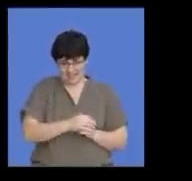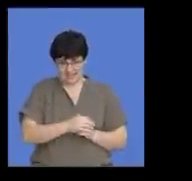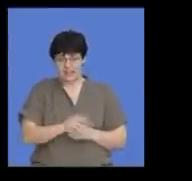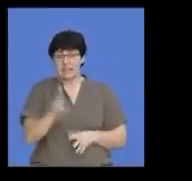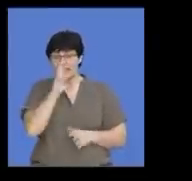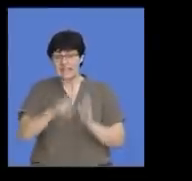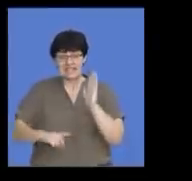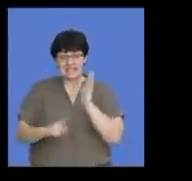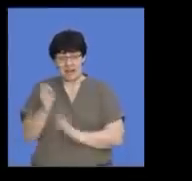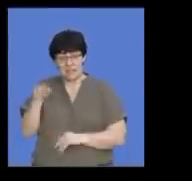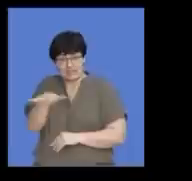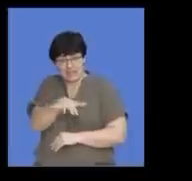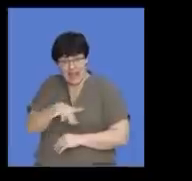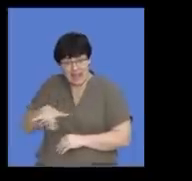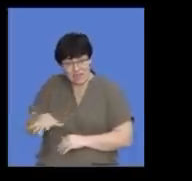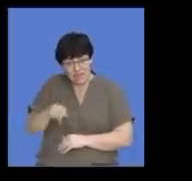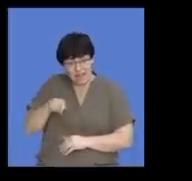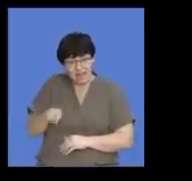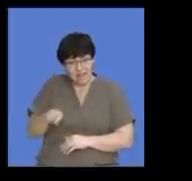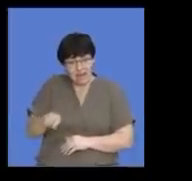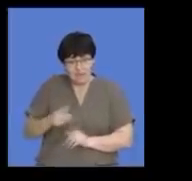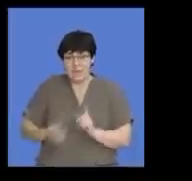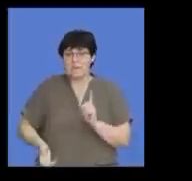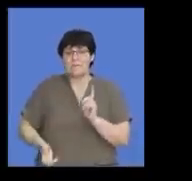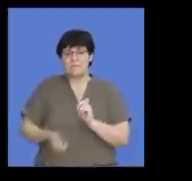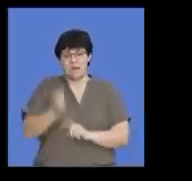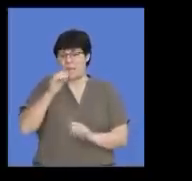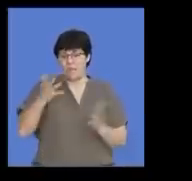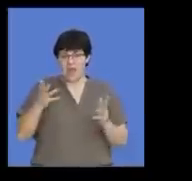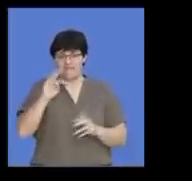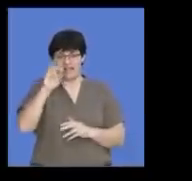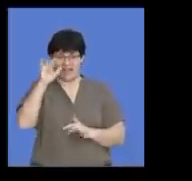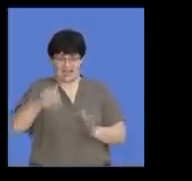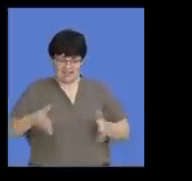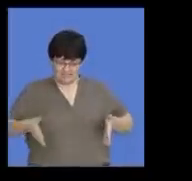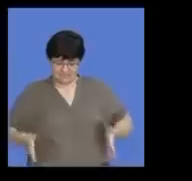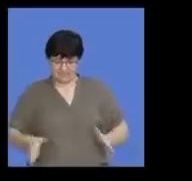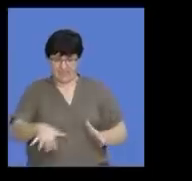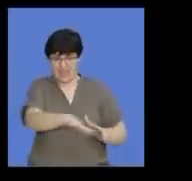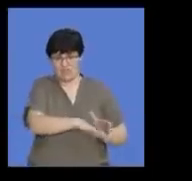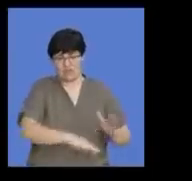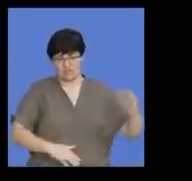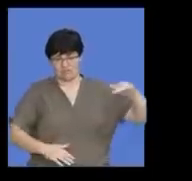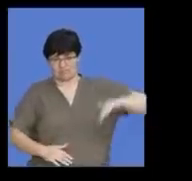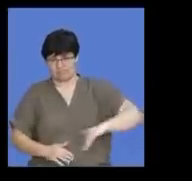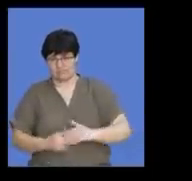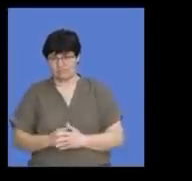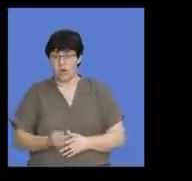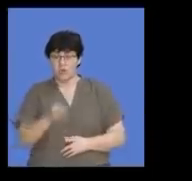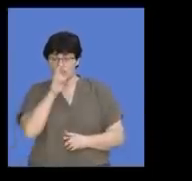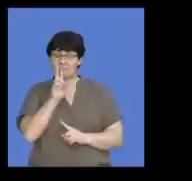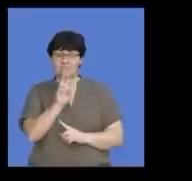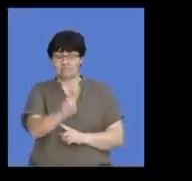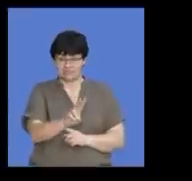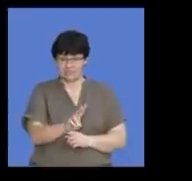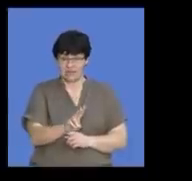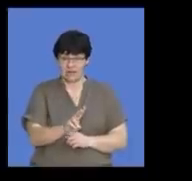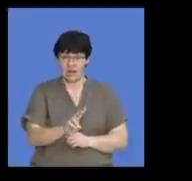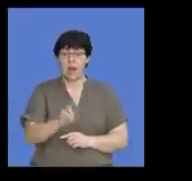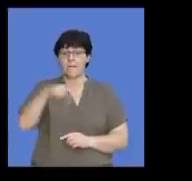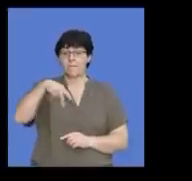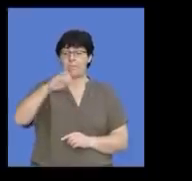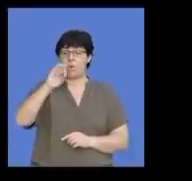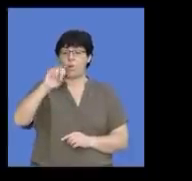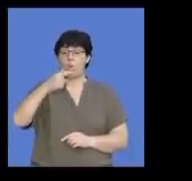the development of this area that is found in the valley. Also refer to the following. Remember the map of